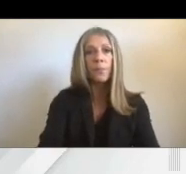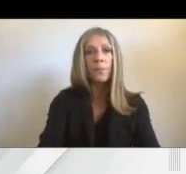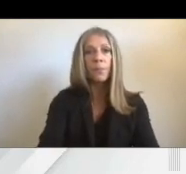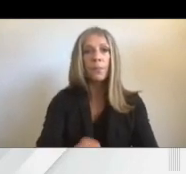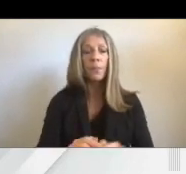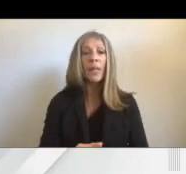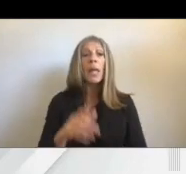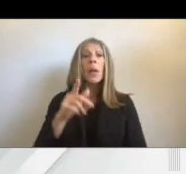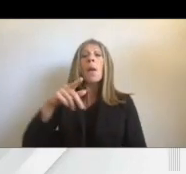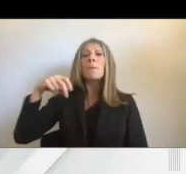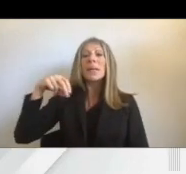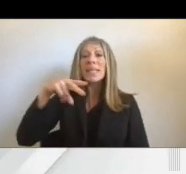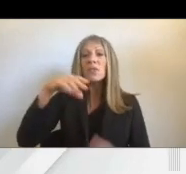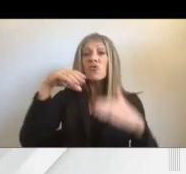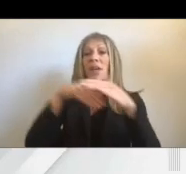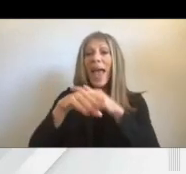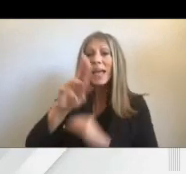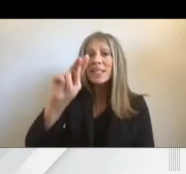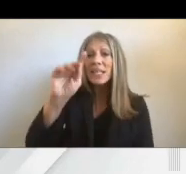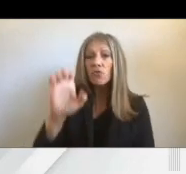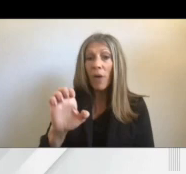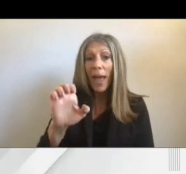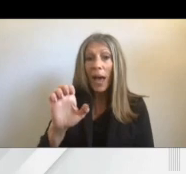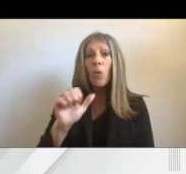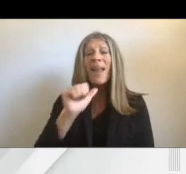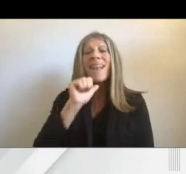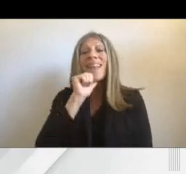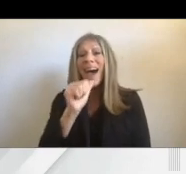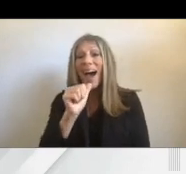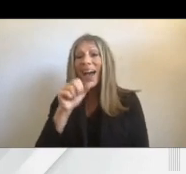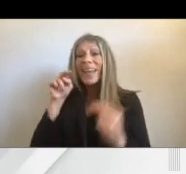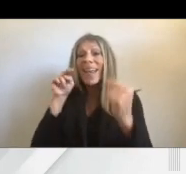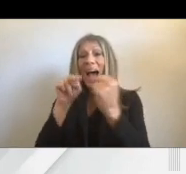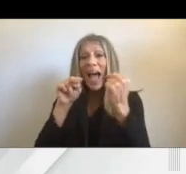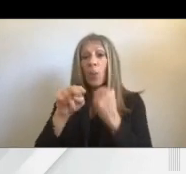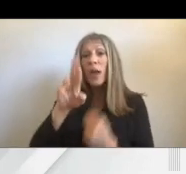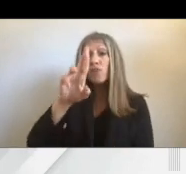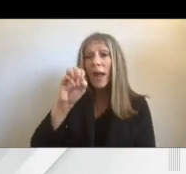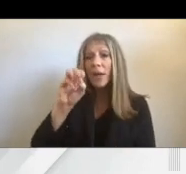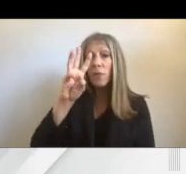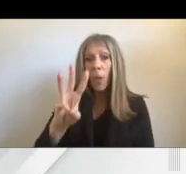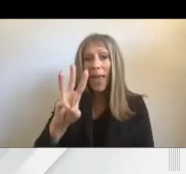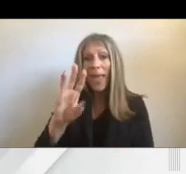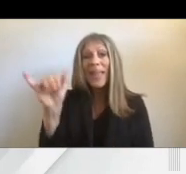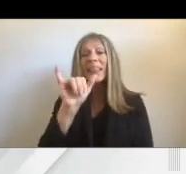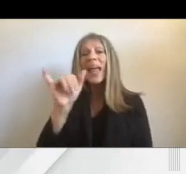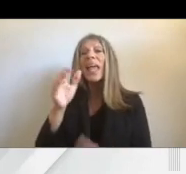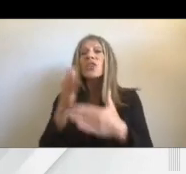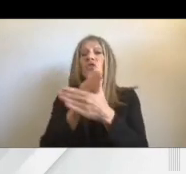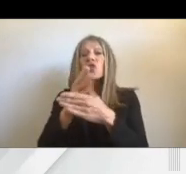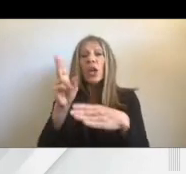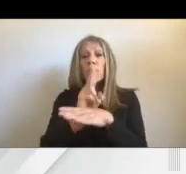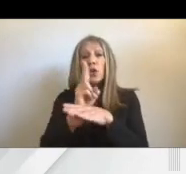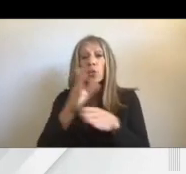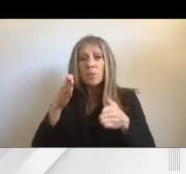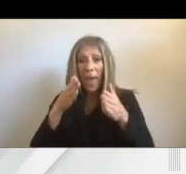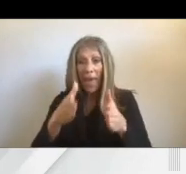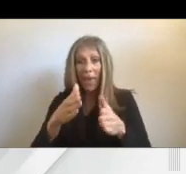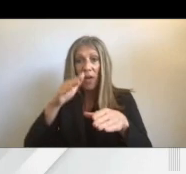For pedestrian access routes not within highway right-of-way, such as the shared use path pictured on the